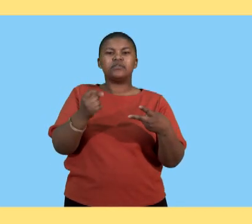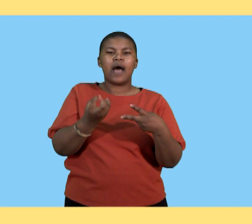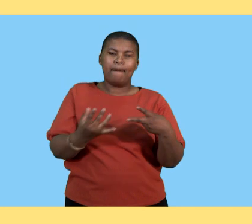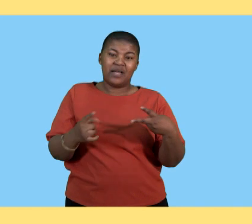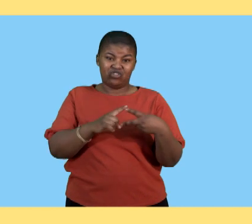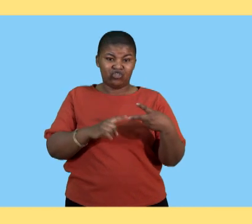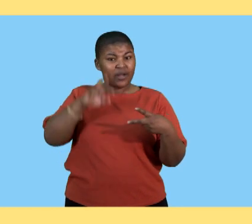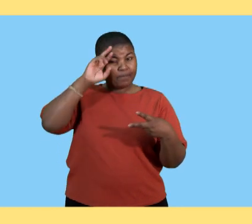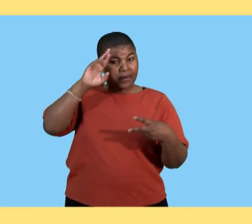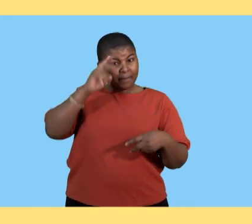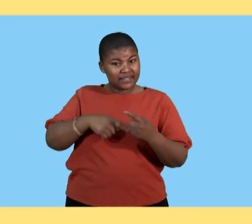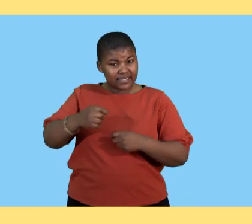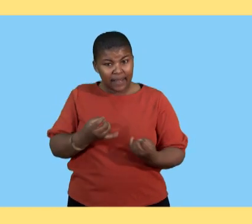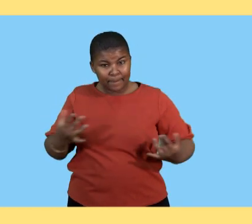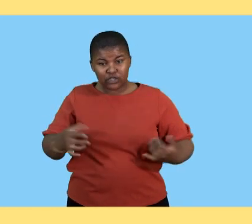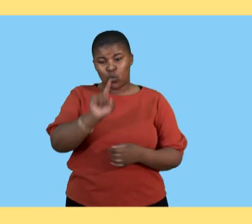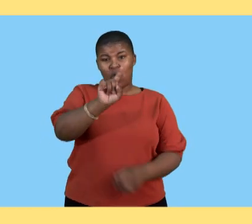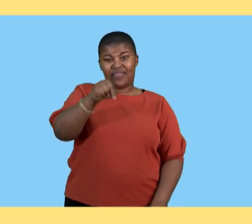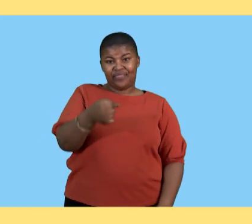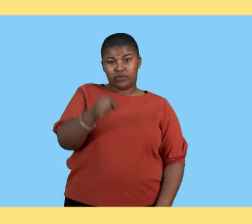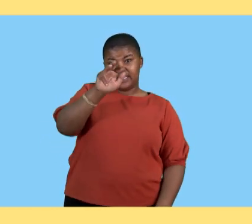the selling price of